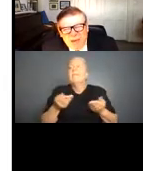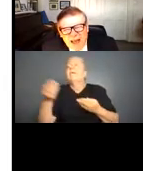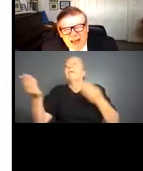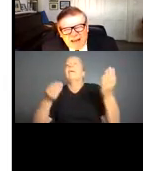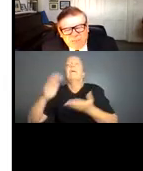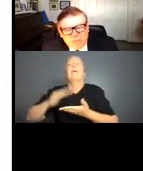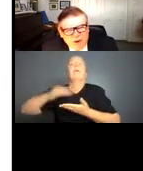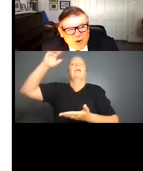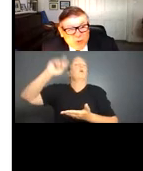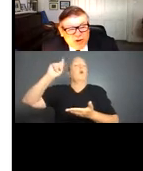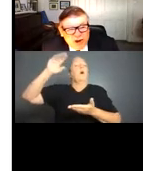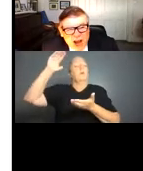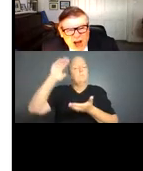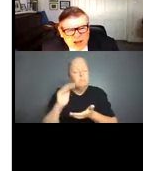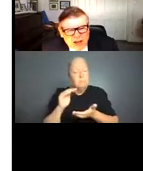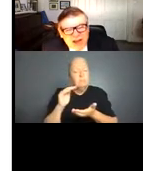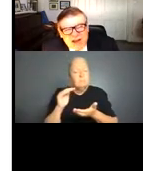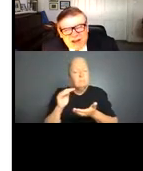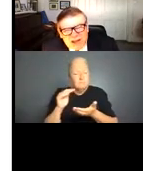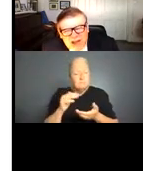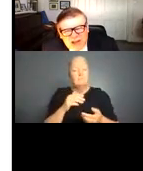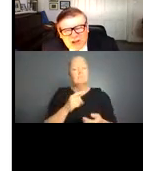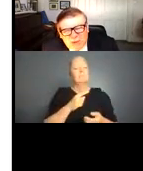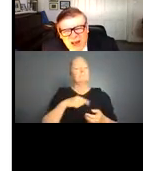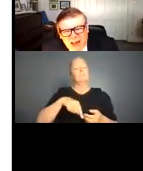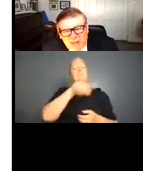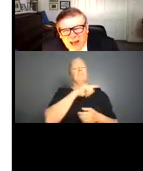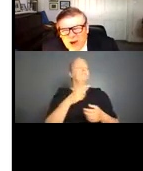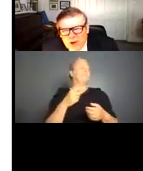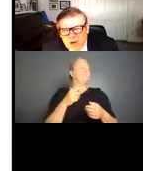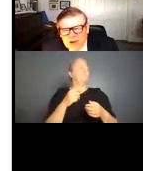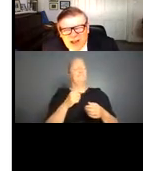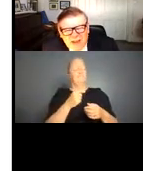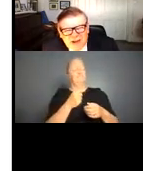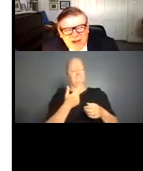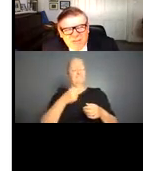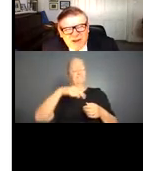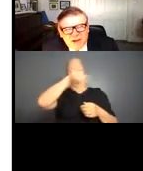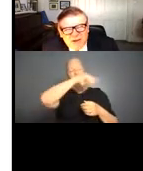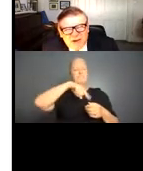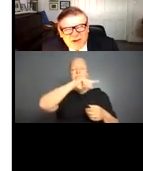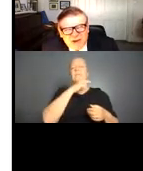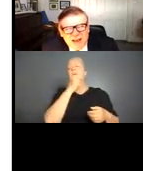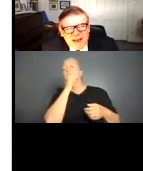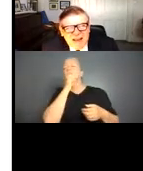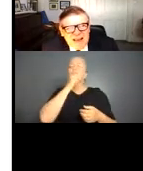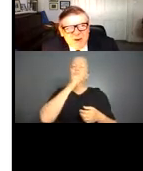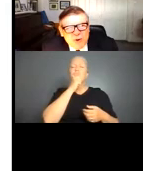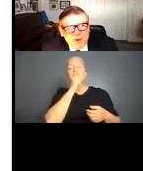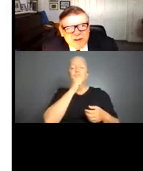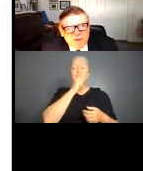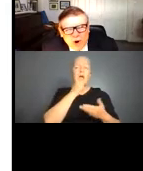were made, what they call triage. Decisions were made about who should get the treatment and who shouldn't. And it